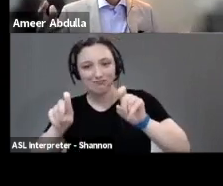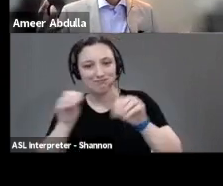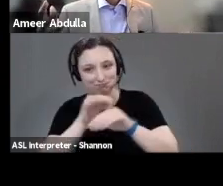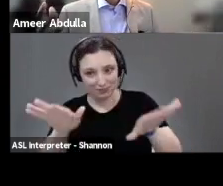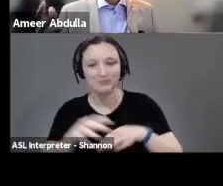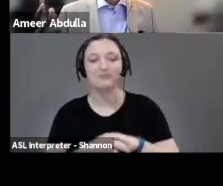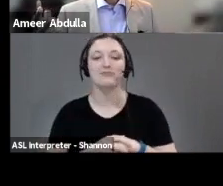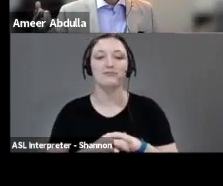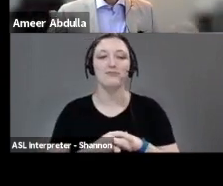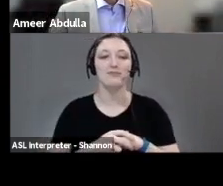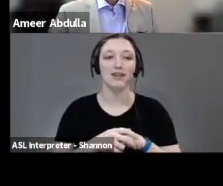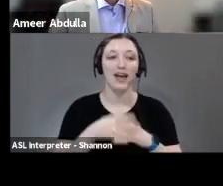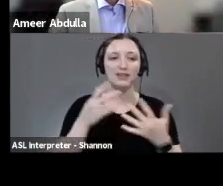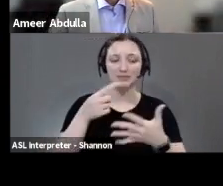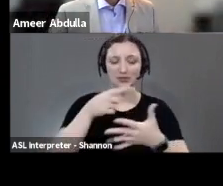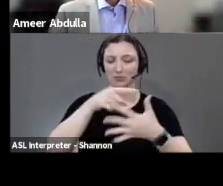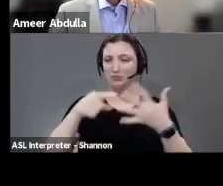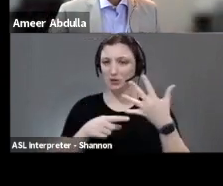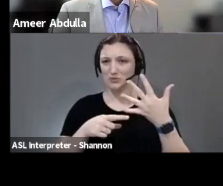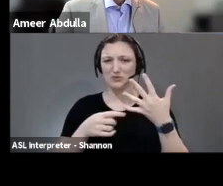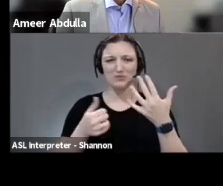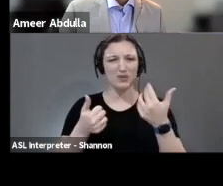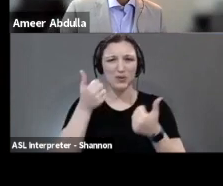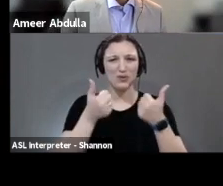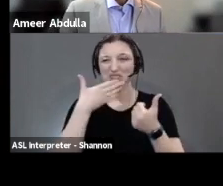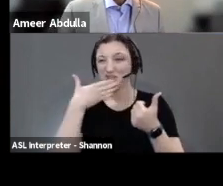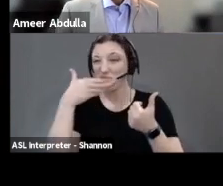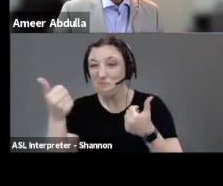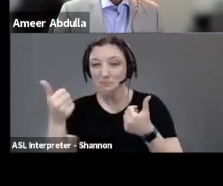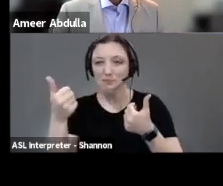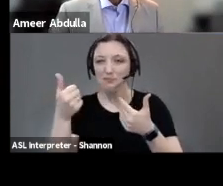which is the best form of compensation of the 5 you have here?